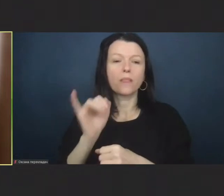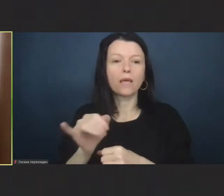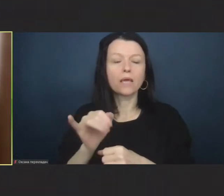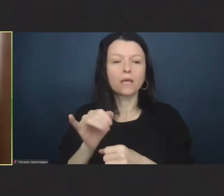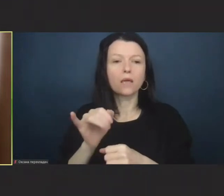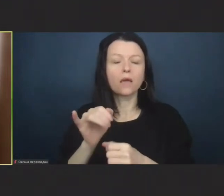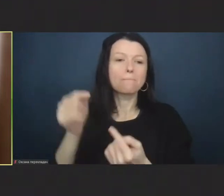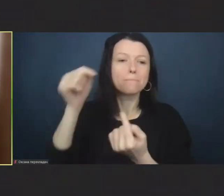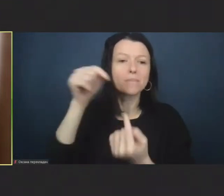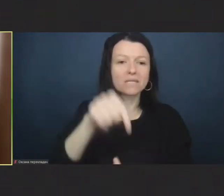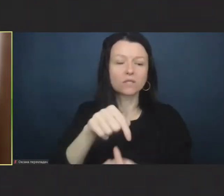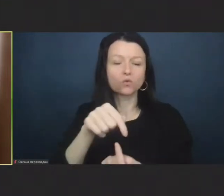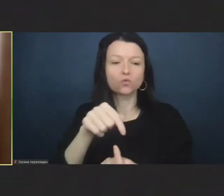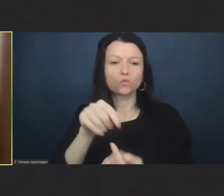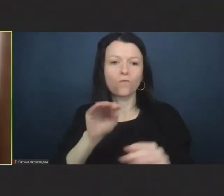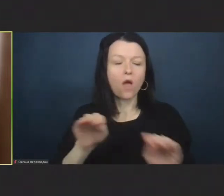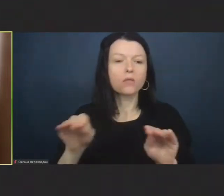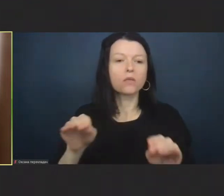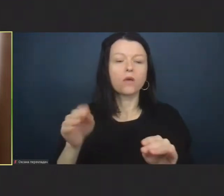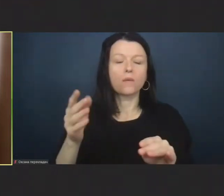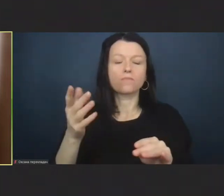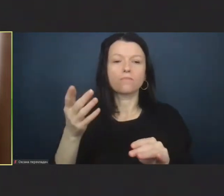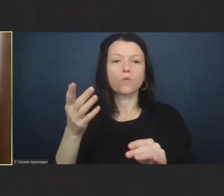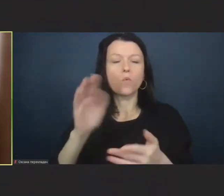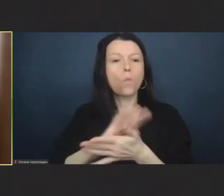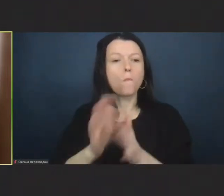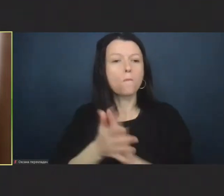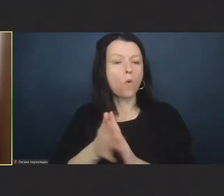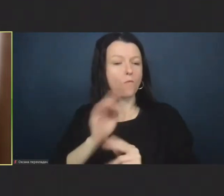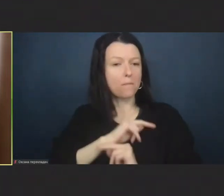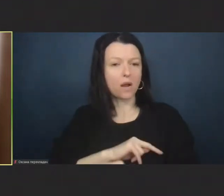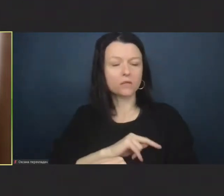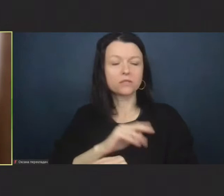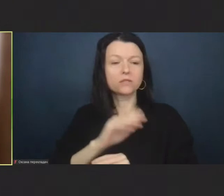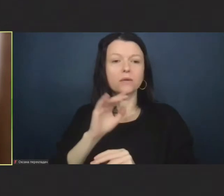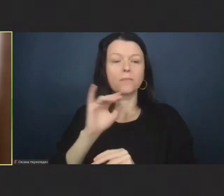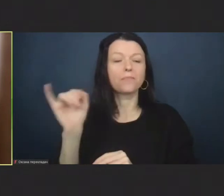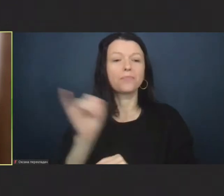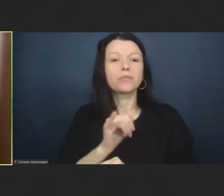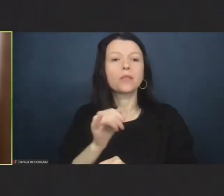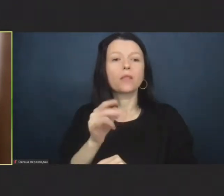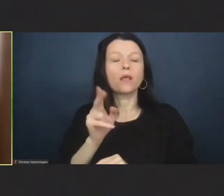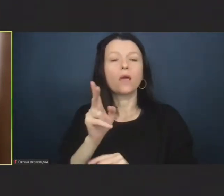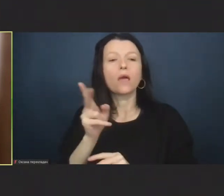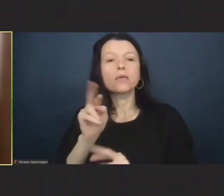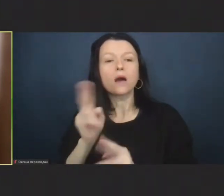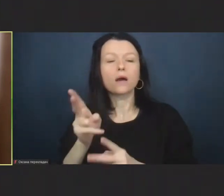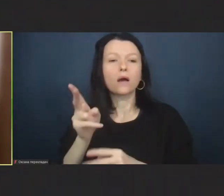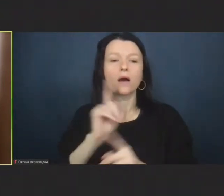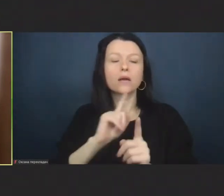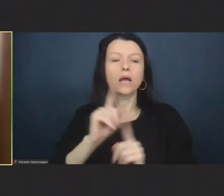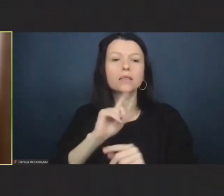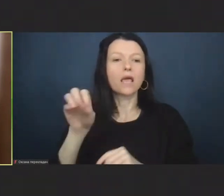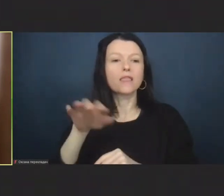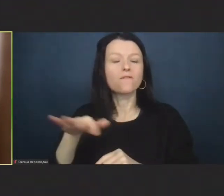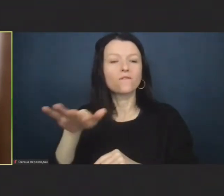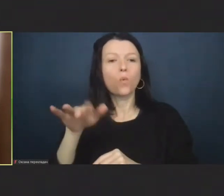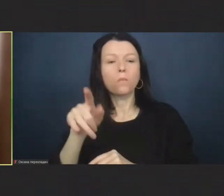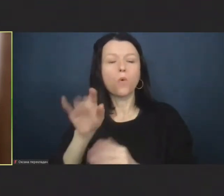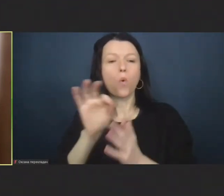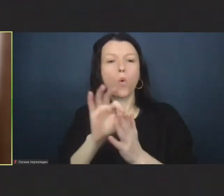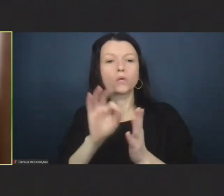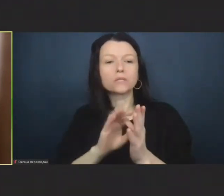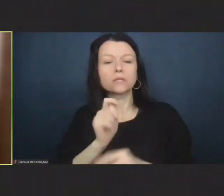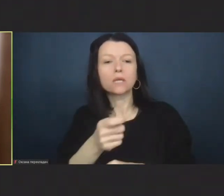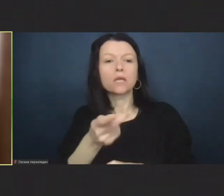the job places, and also it relates to the job conditions. The